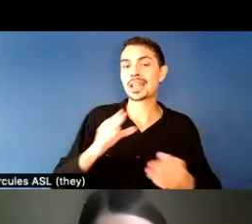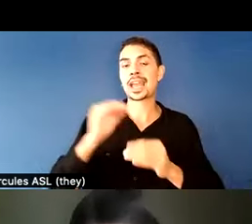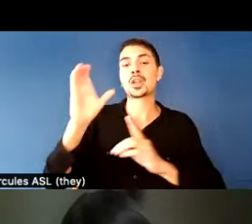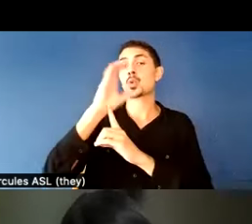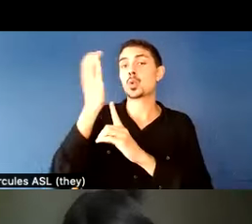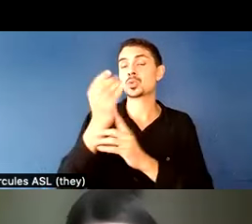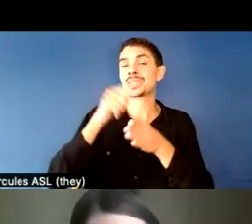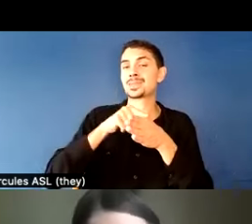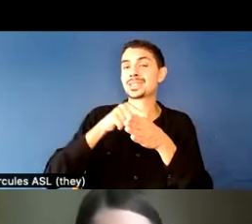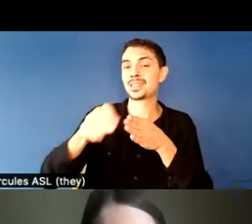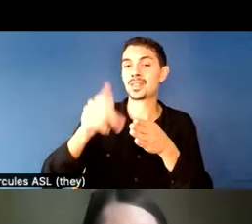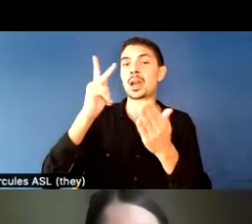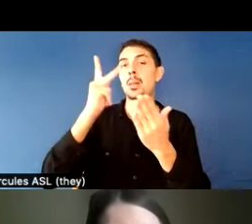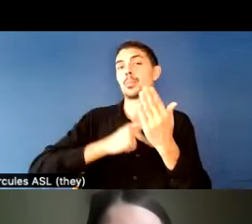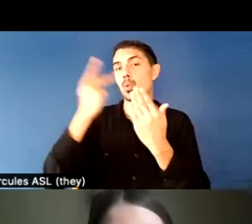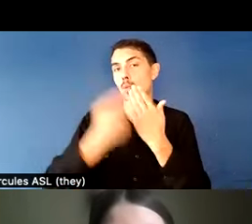programs.